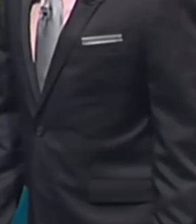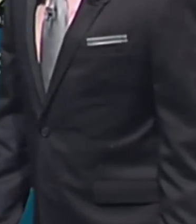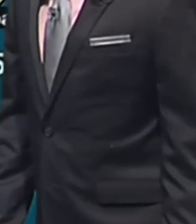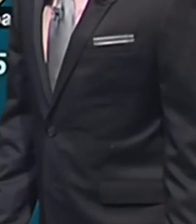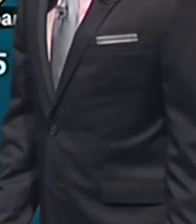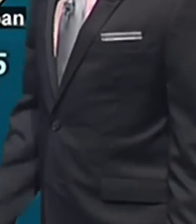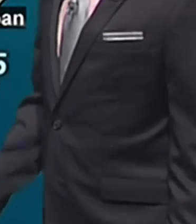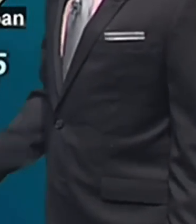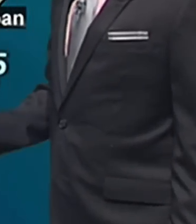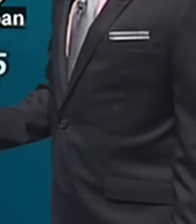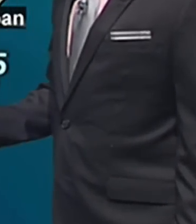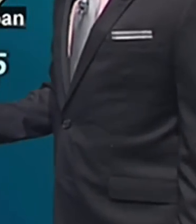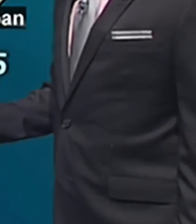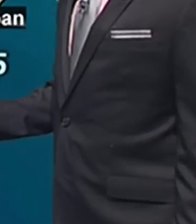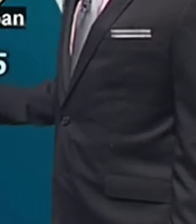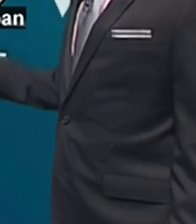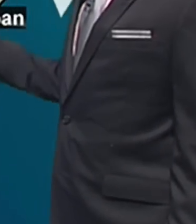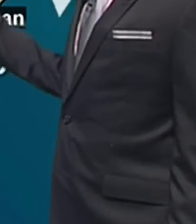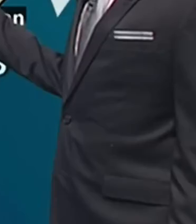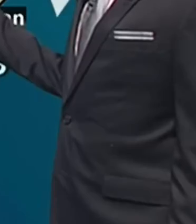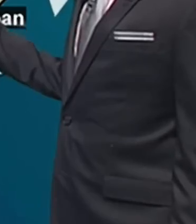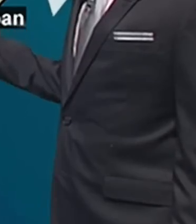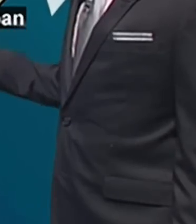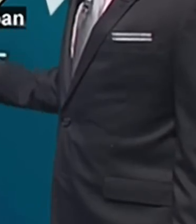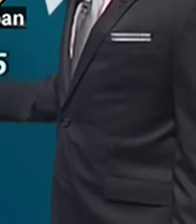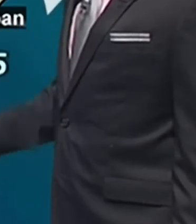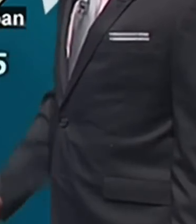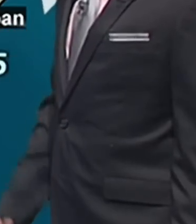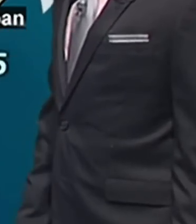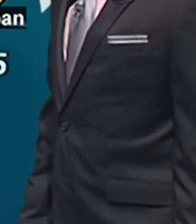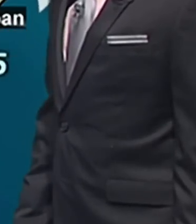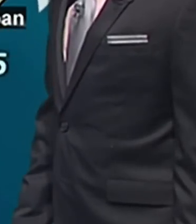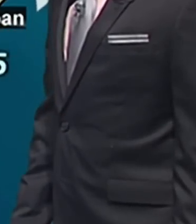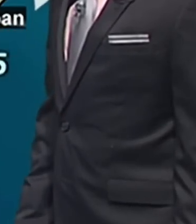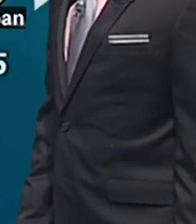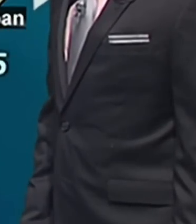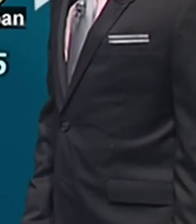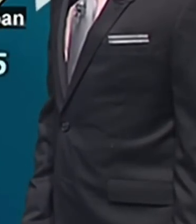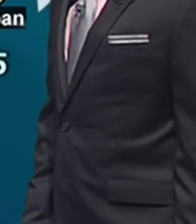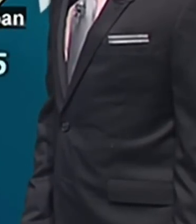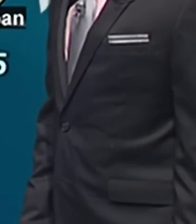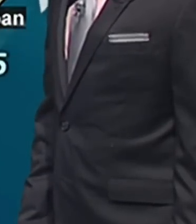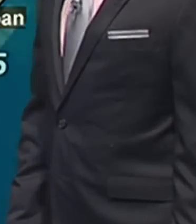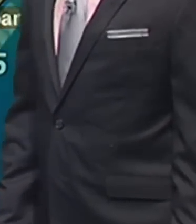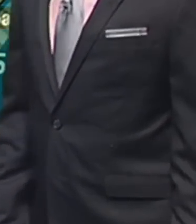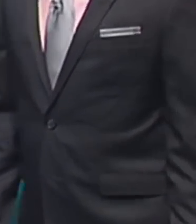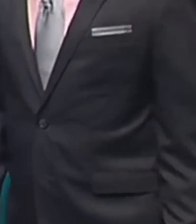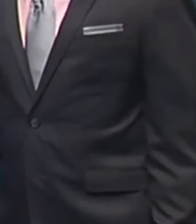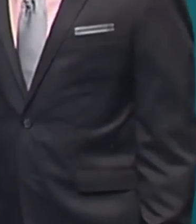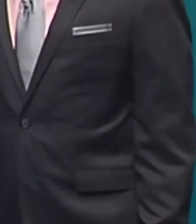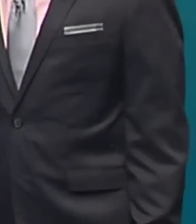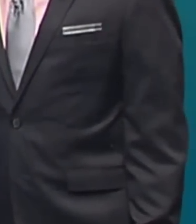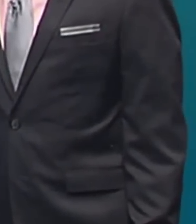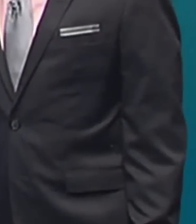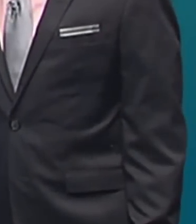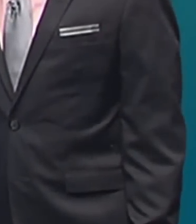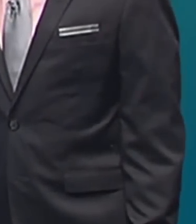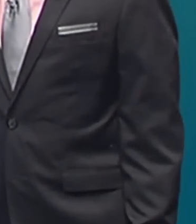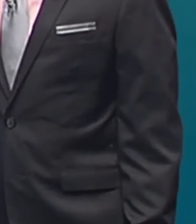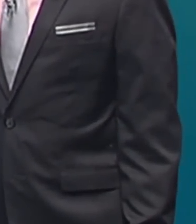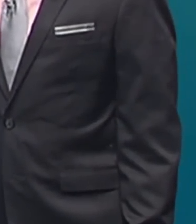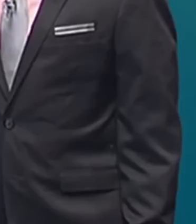wa tla pharaphara belo ka dikalong tša ka kapa o fitlhabela go tsena belo ka dikalong tša ka Mpumalanga lona le go ka KwaZulu-Natal ka dikalong tša ka Durban magešo ba tirelo tša boso ba re lemoša